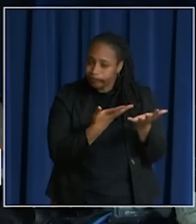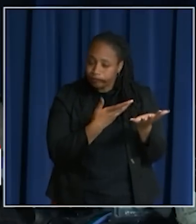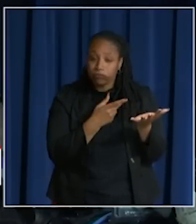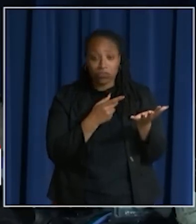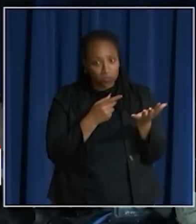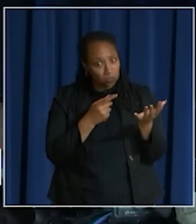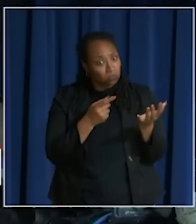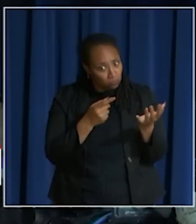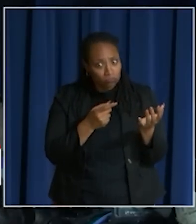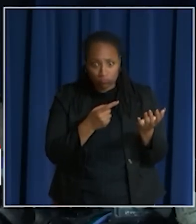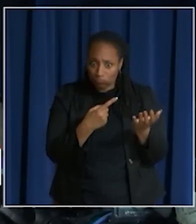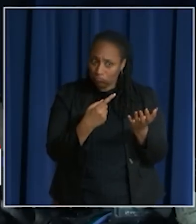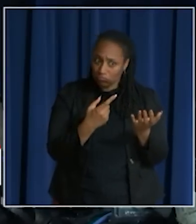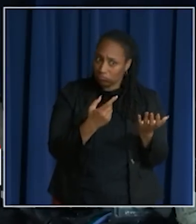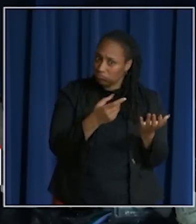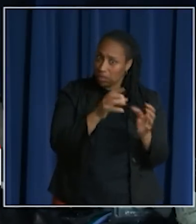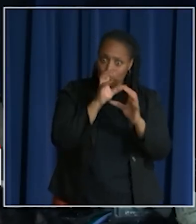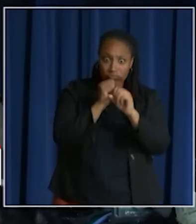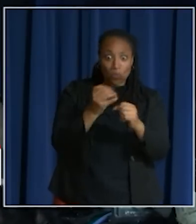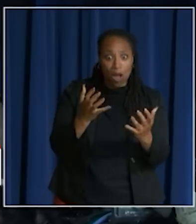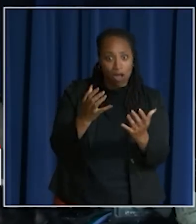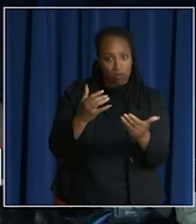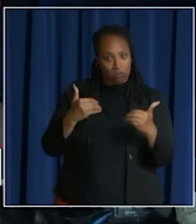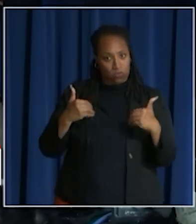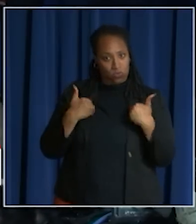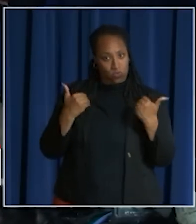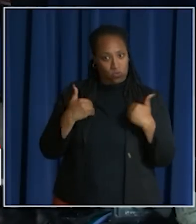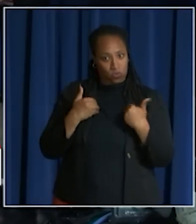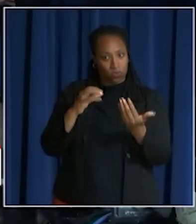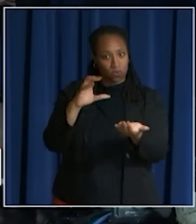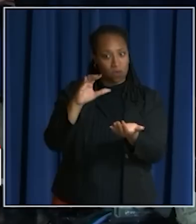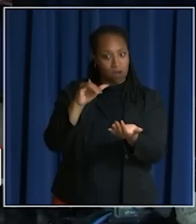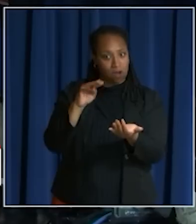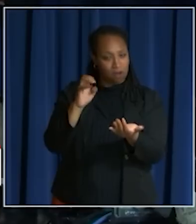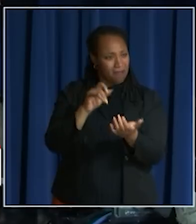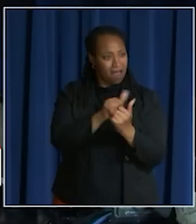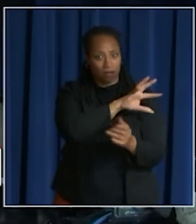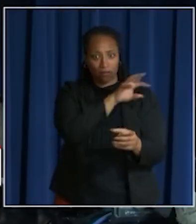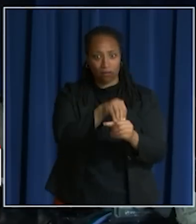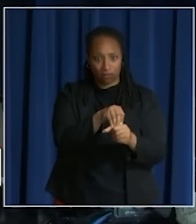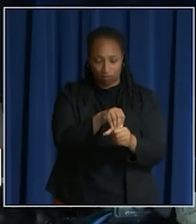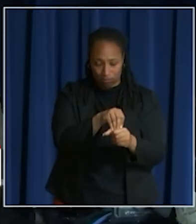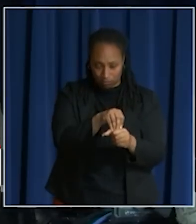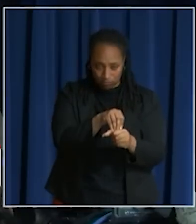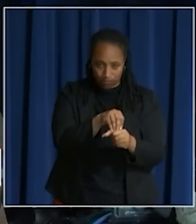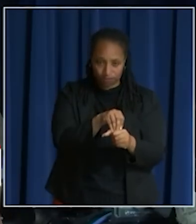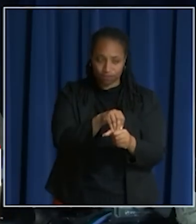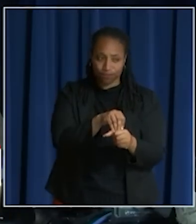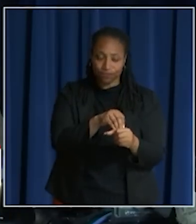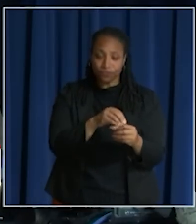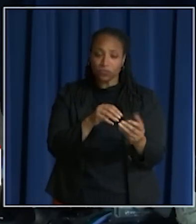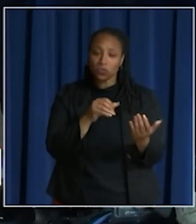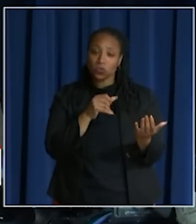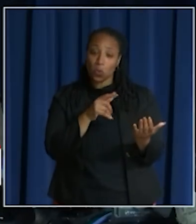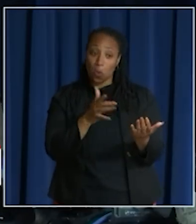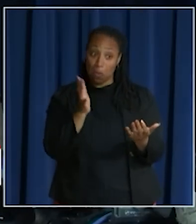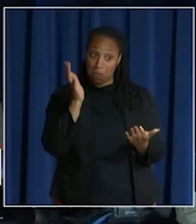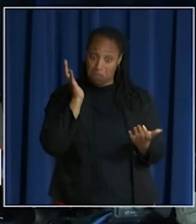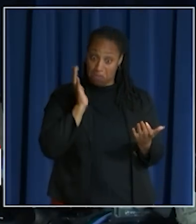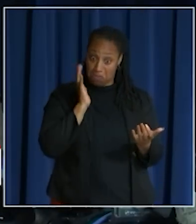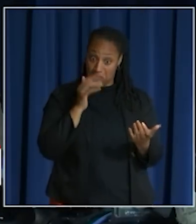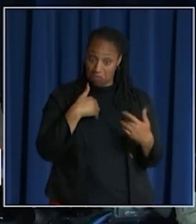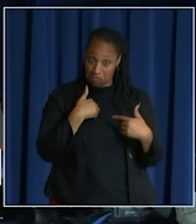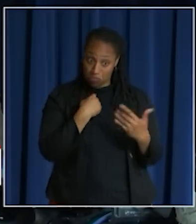her office can be more engaged. What I committed to her then was having